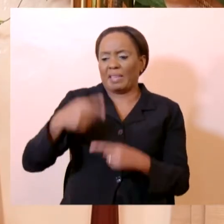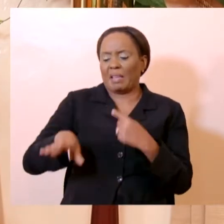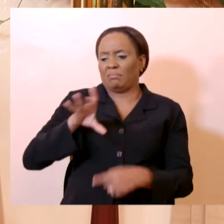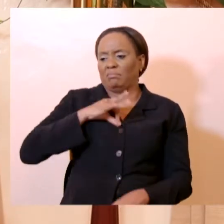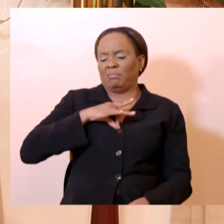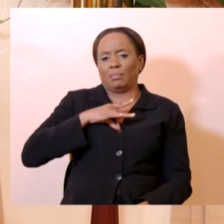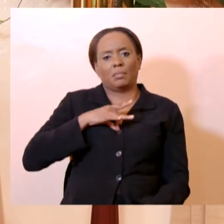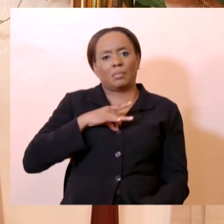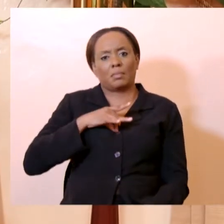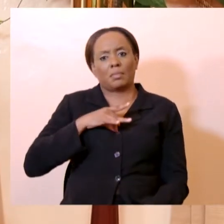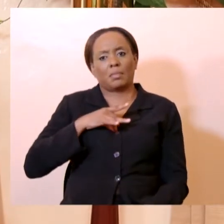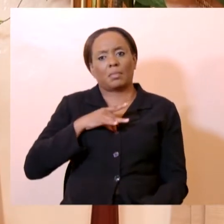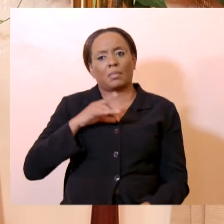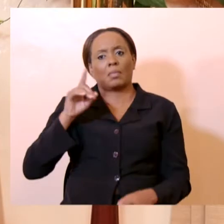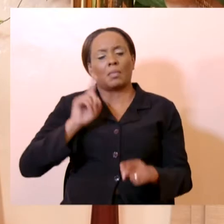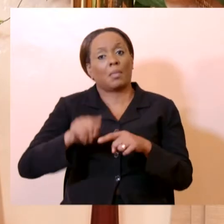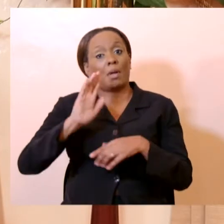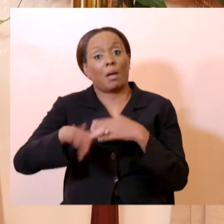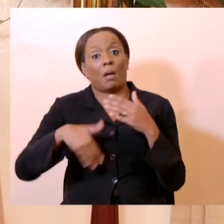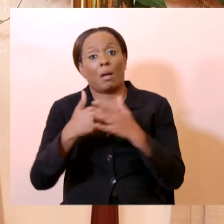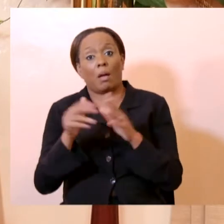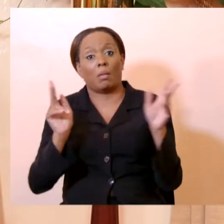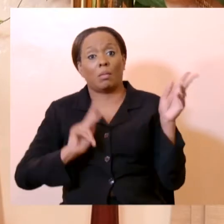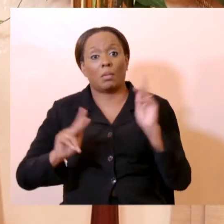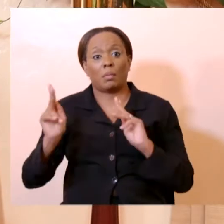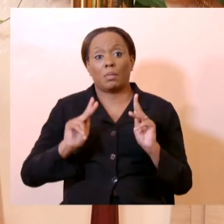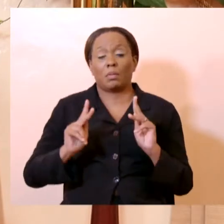caution, because the clinical course can be